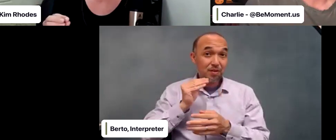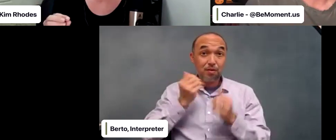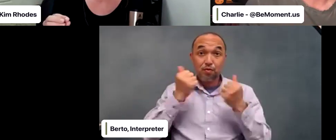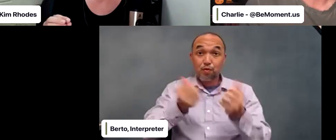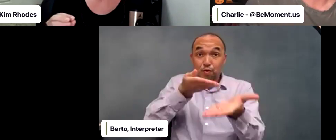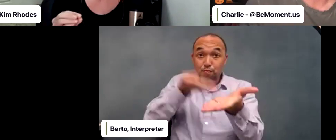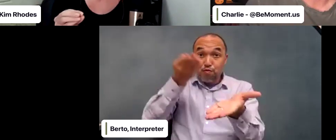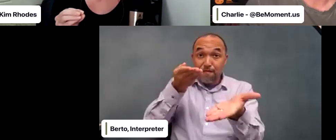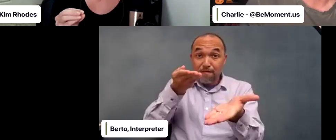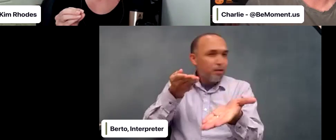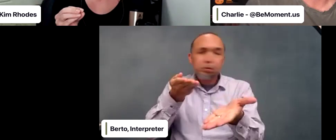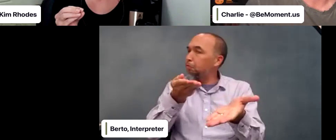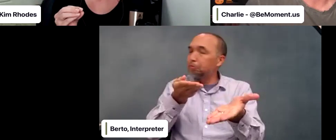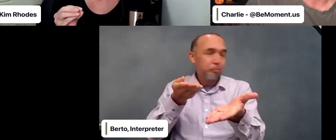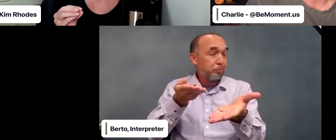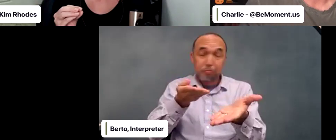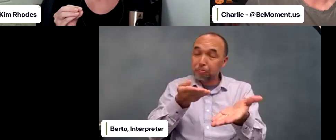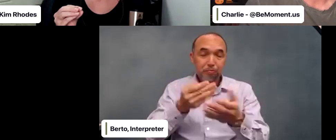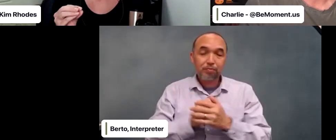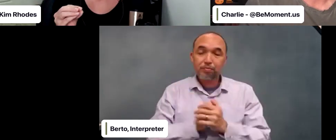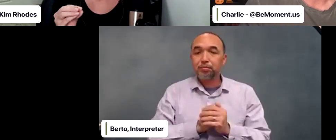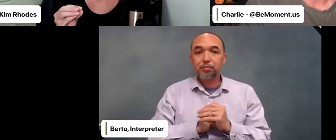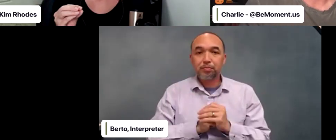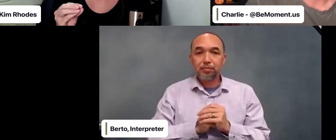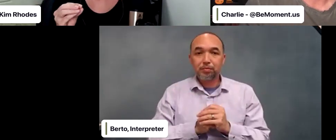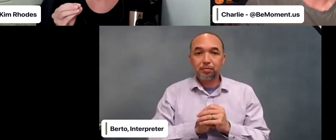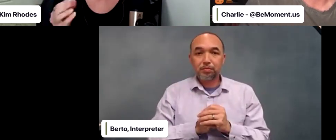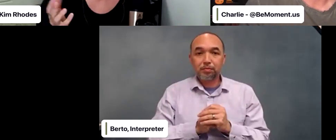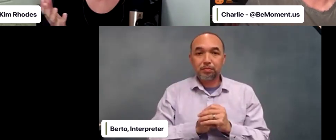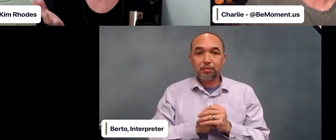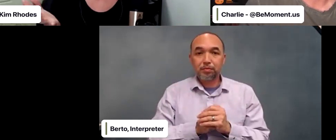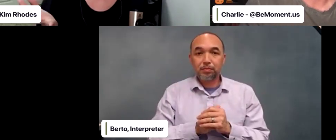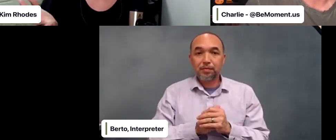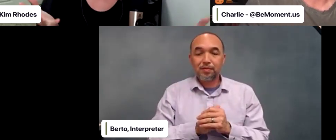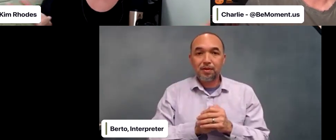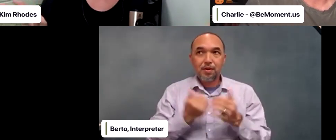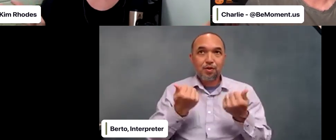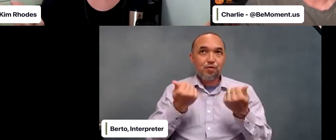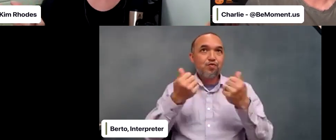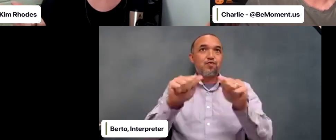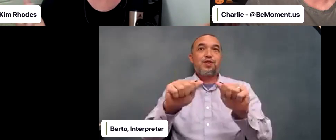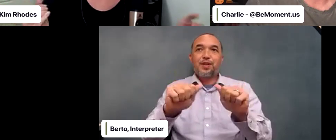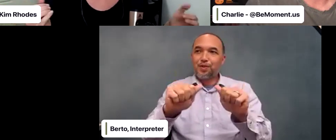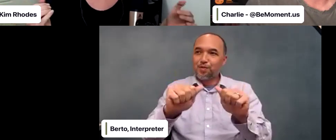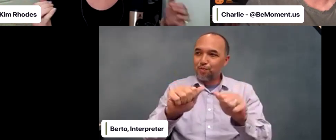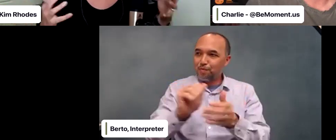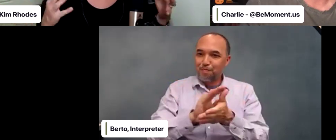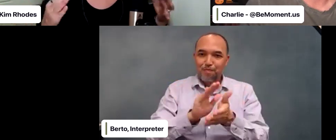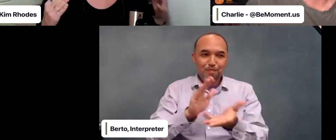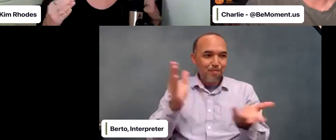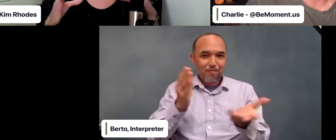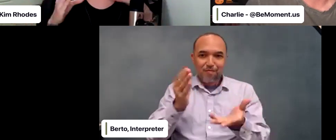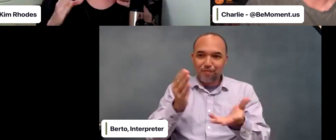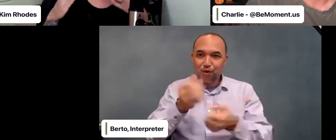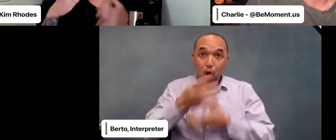anything happened. It is not to become a mockery for you. It is